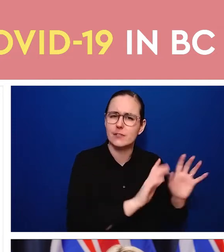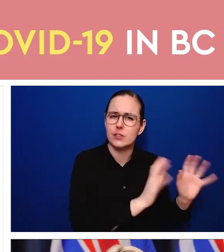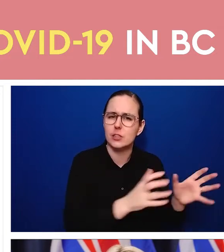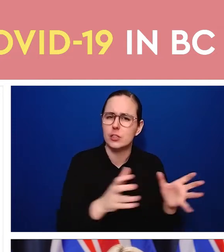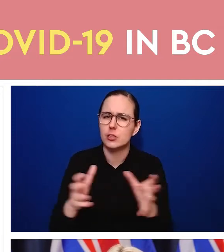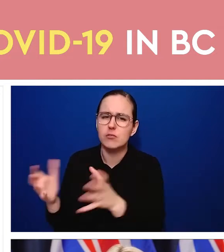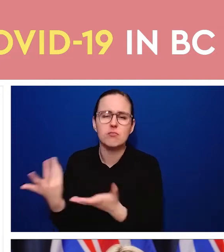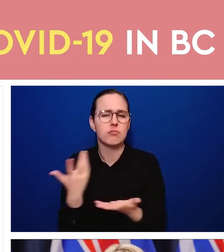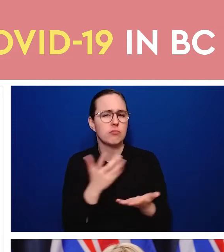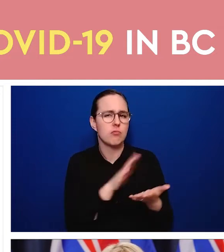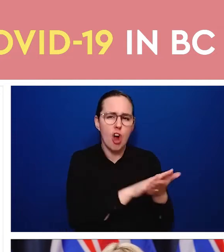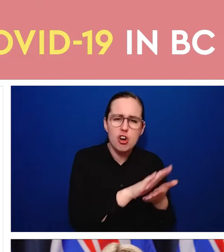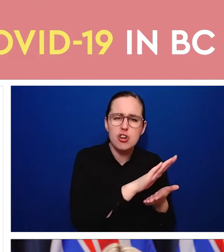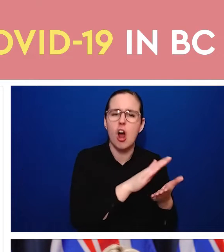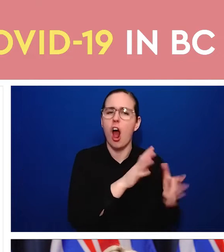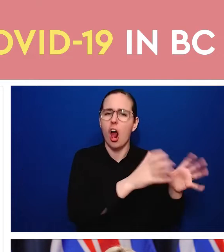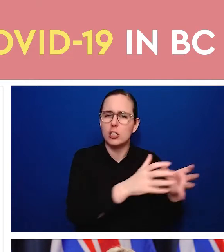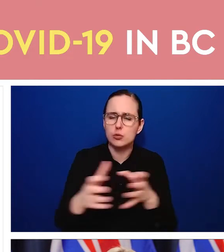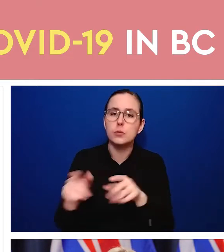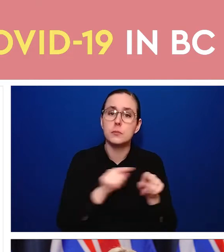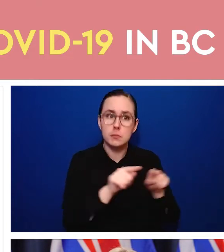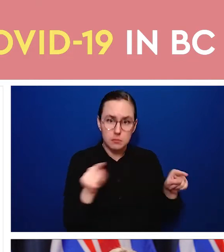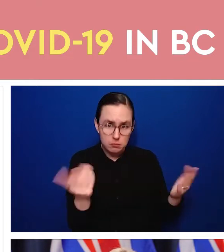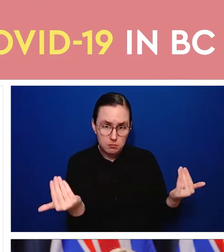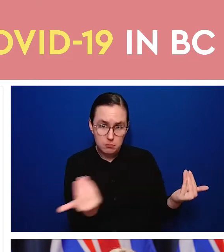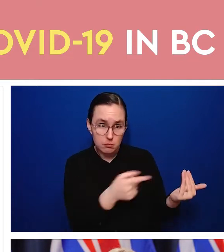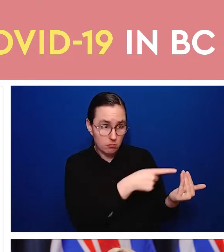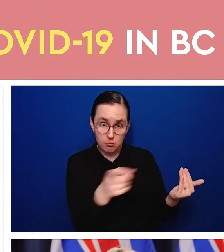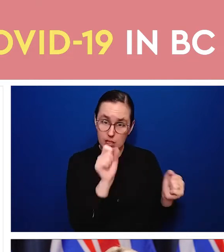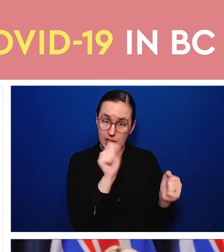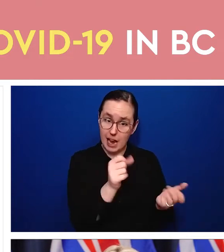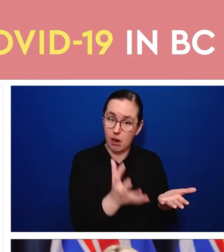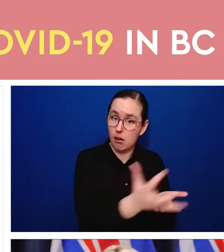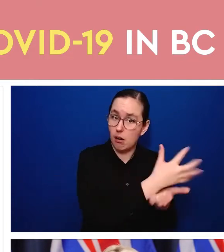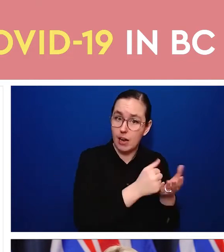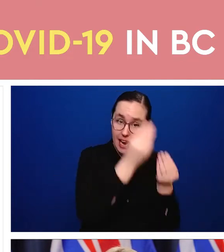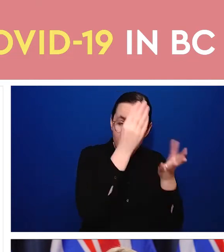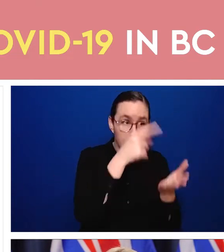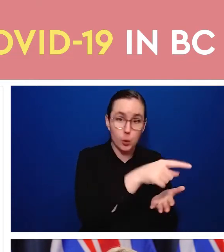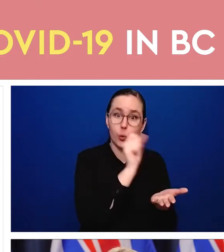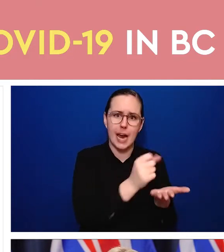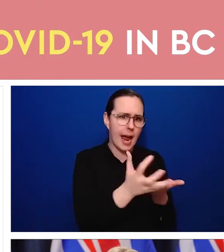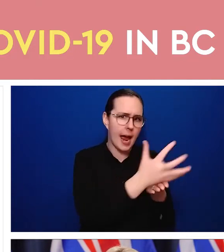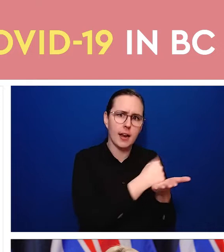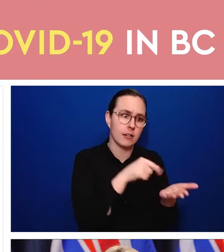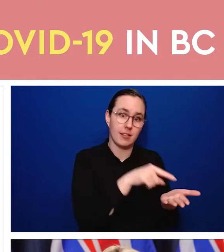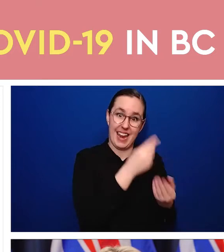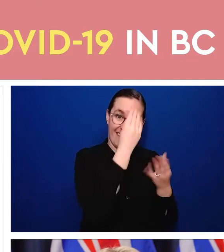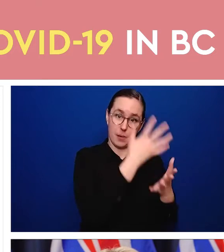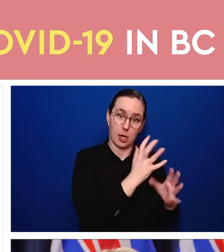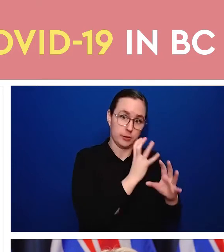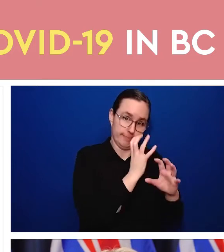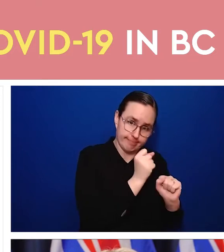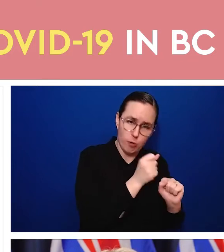that information from registrants and to do it in a way that was confidential, as well as making